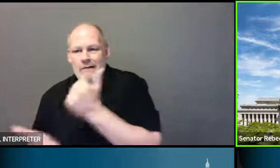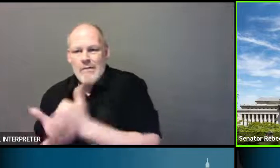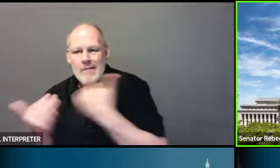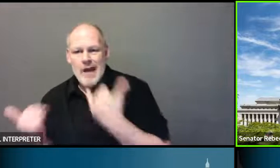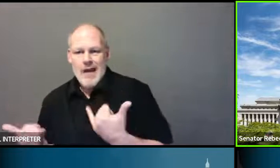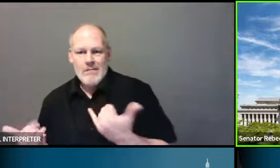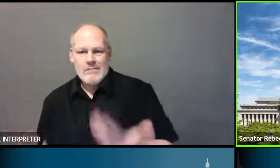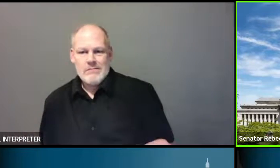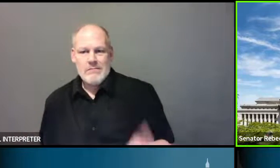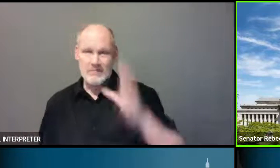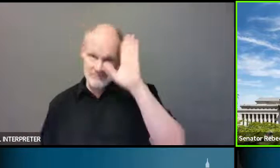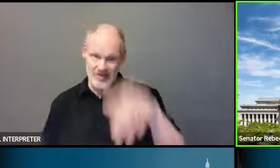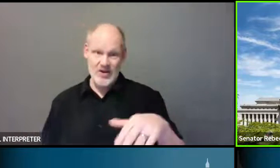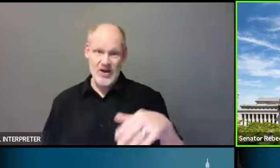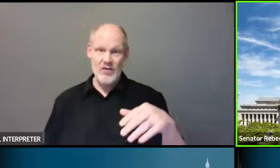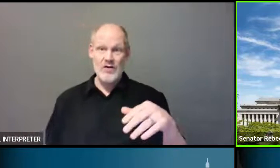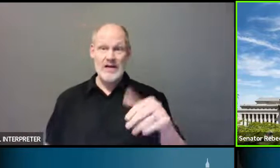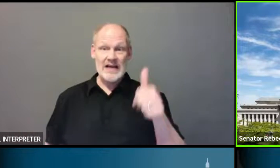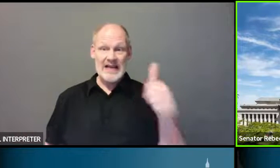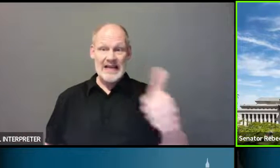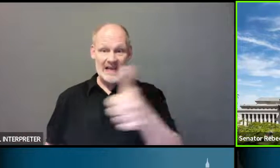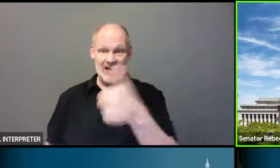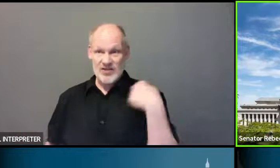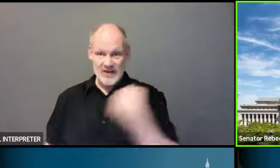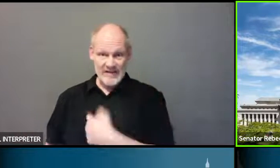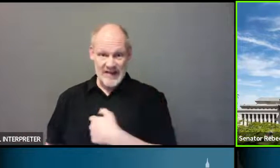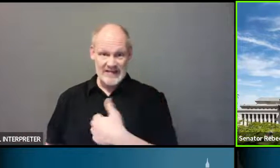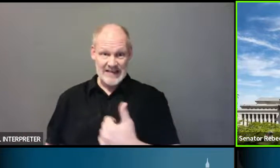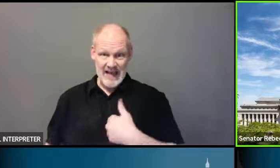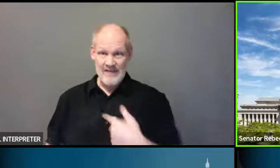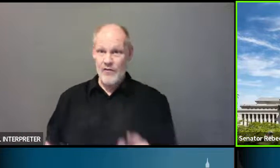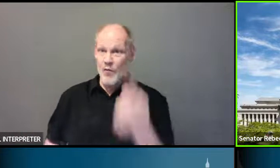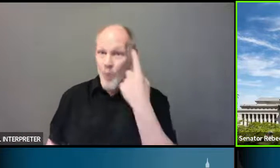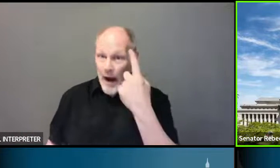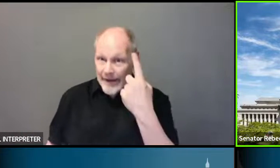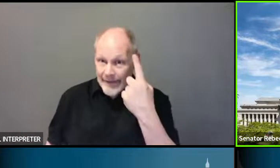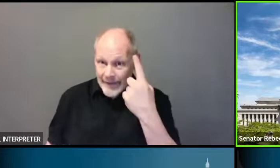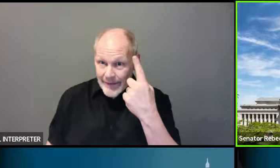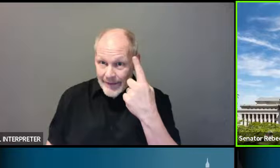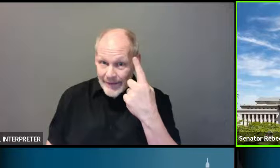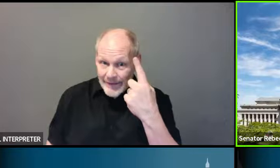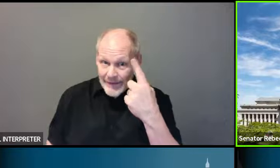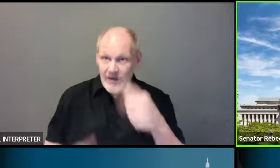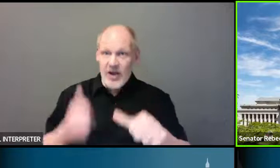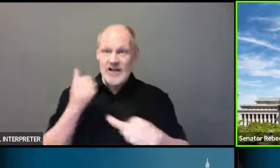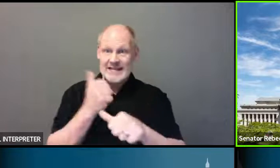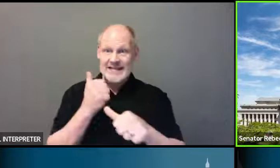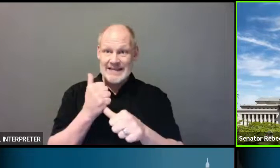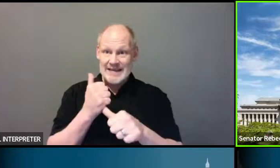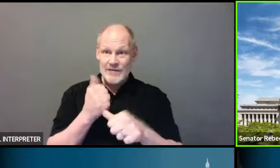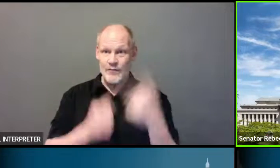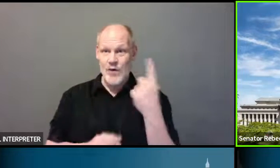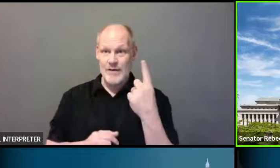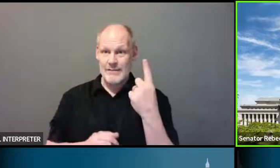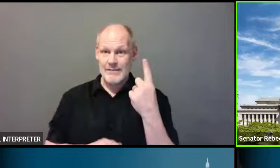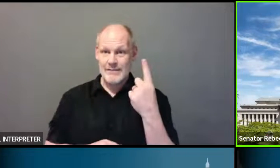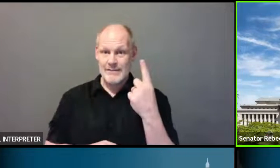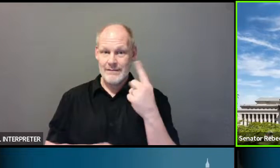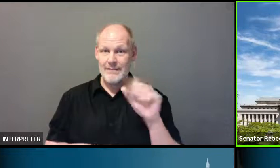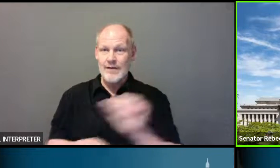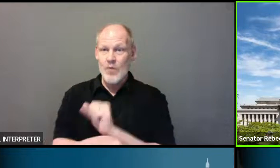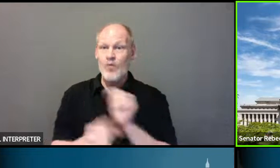we each have one legislative assistant that works with us, but we had